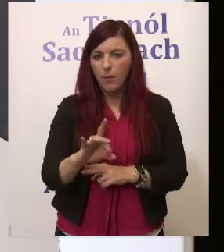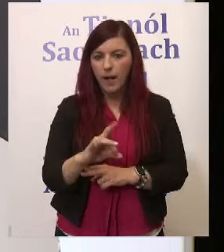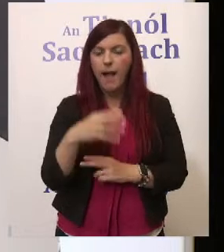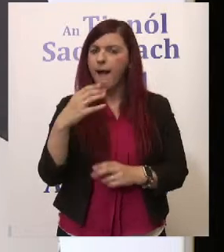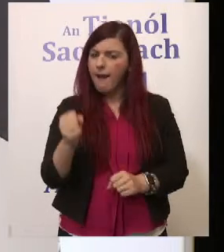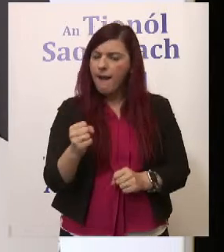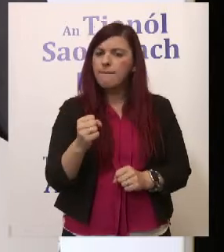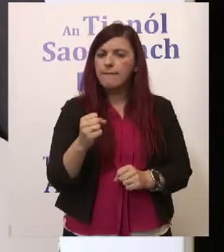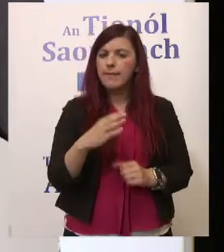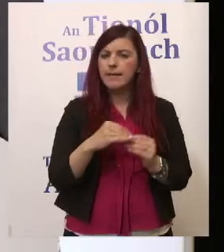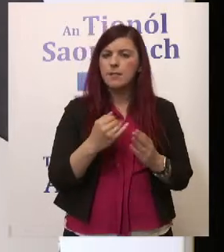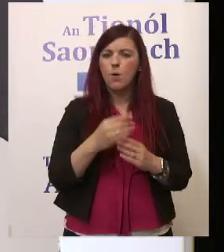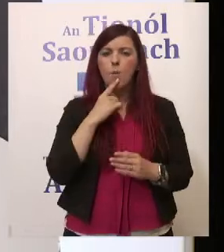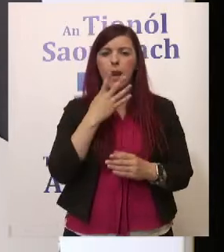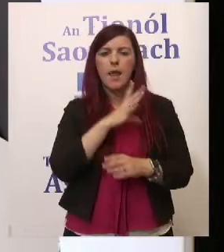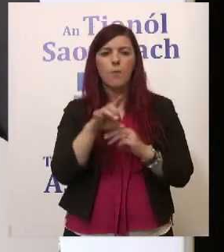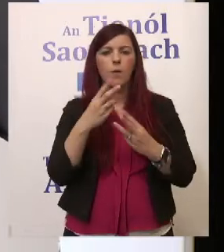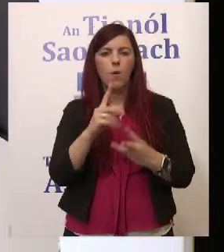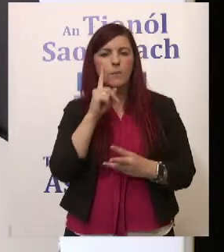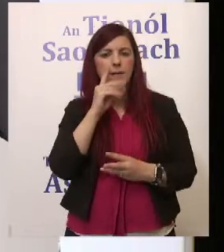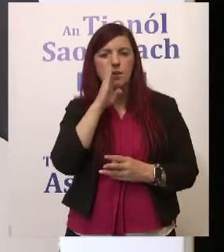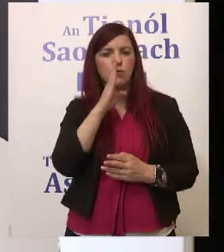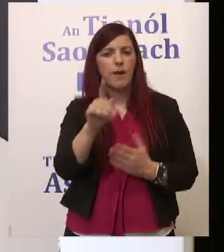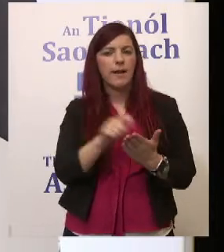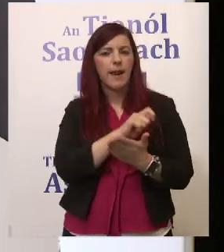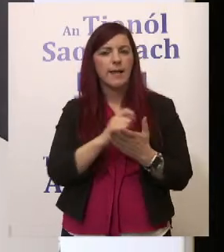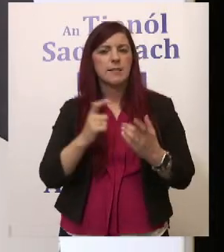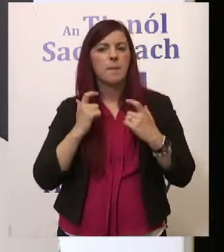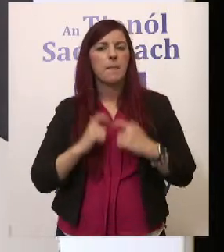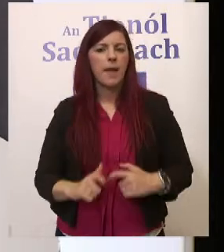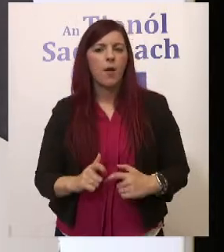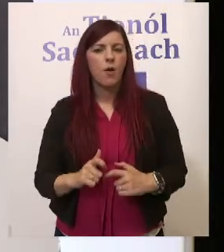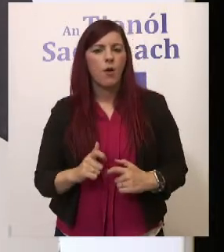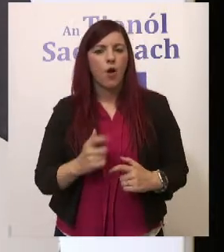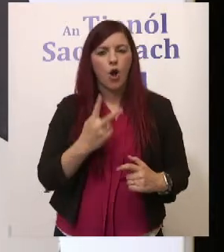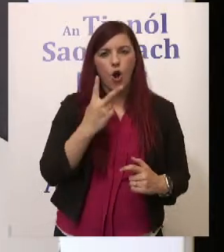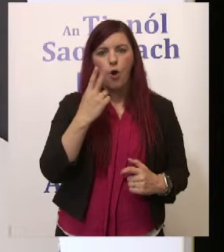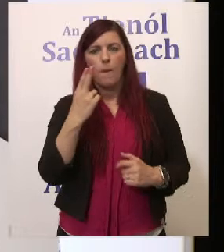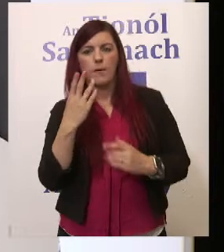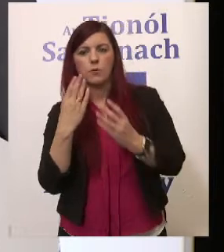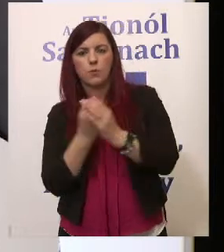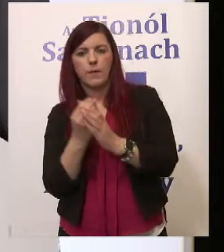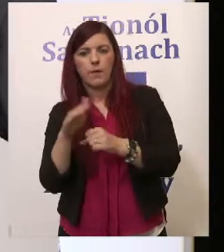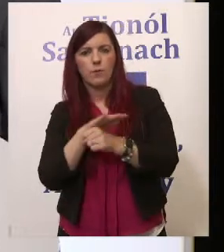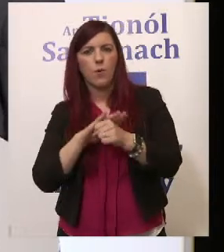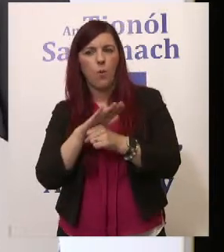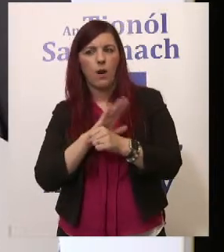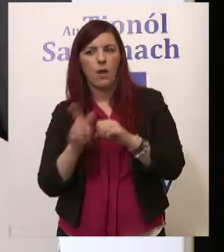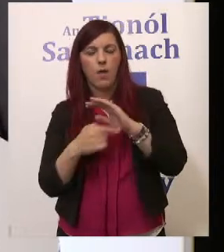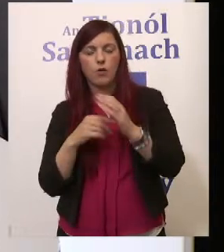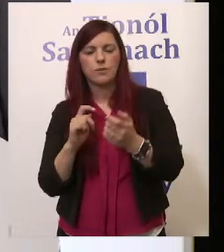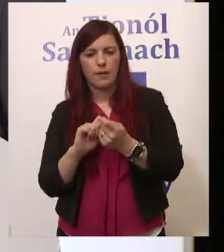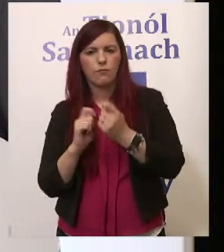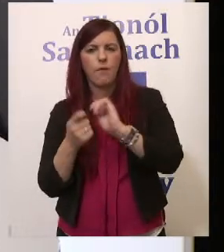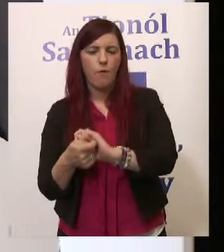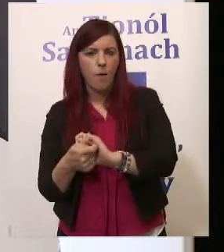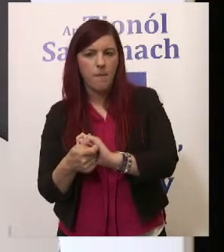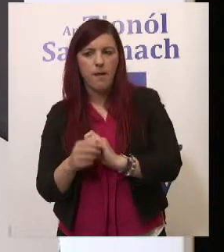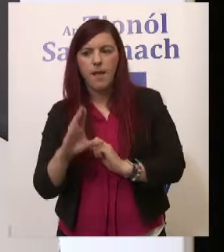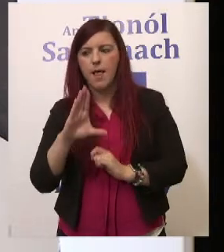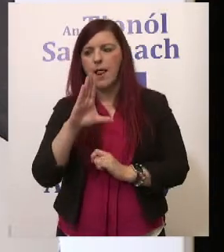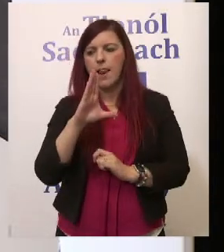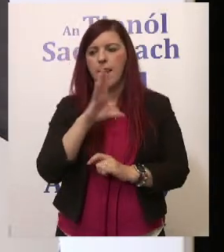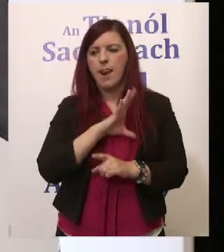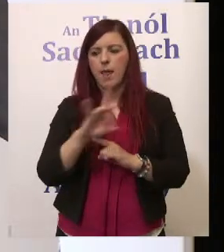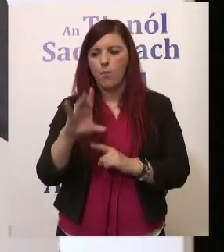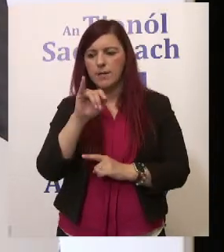caveats. Limerick wants to see a directly elected mayor which is coupled with local authority reform. Limerick City would appreciate having